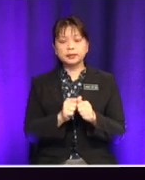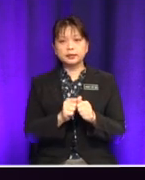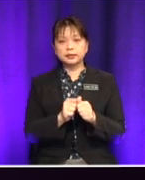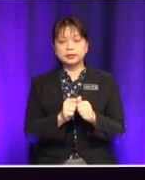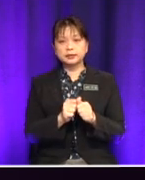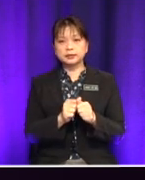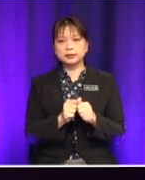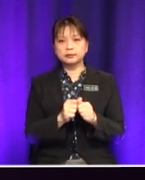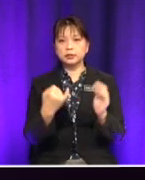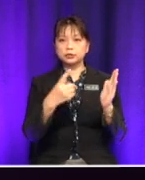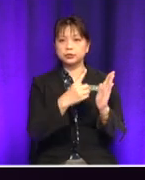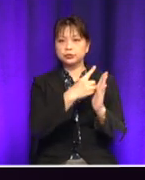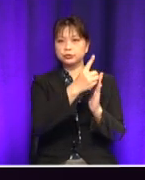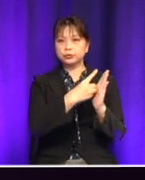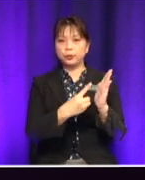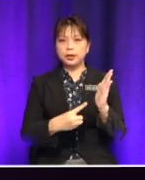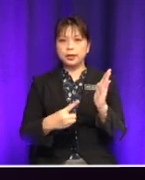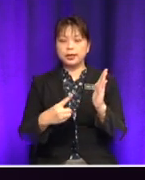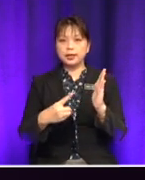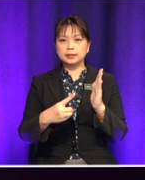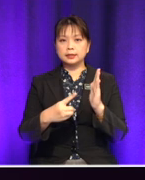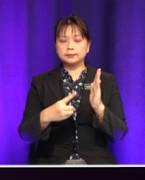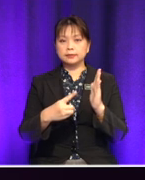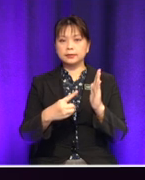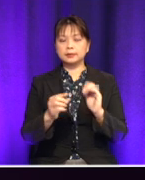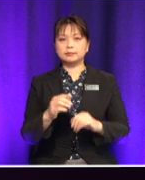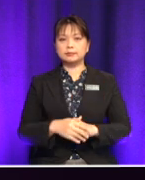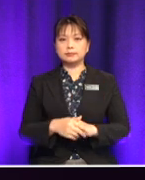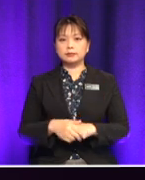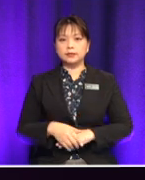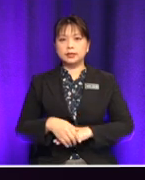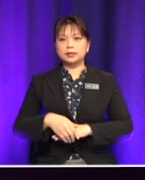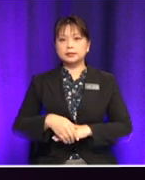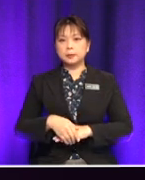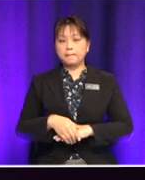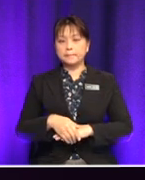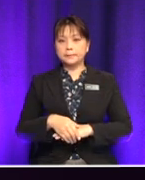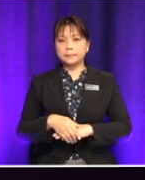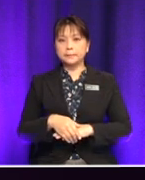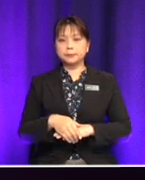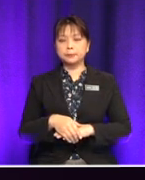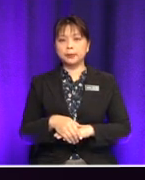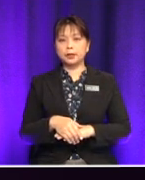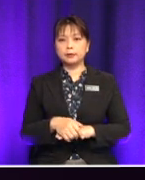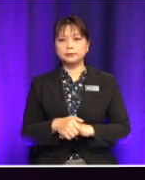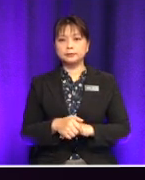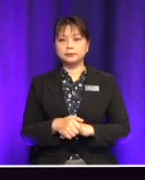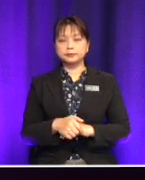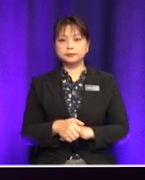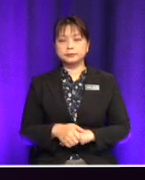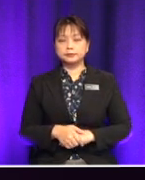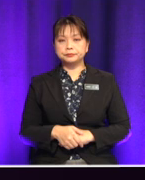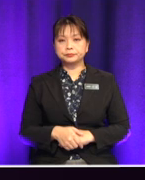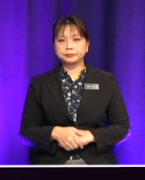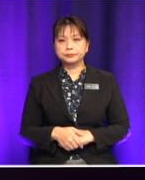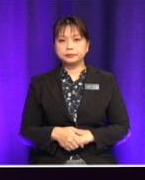Why? Because this will be the best hint that students normally ignore. Okay. They don't bother, and this